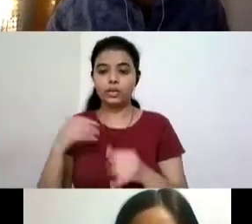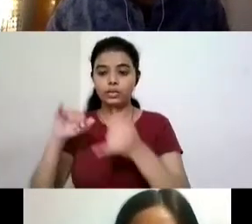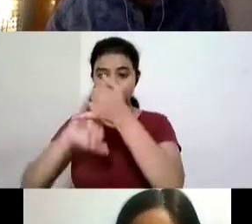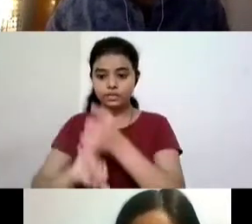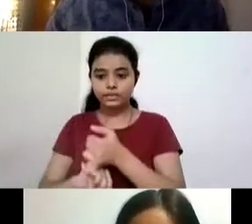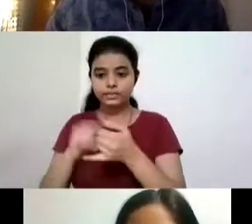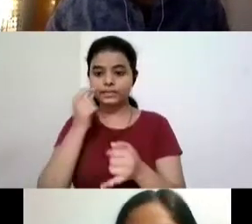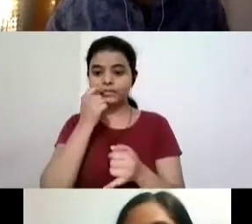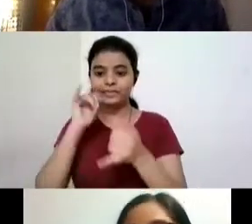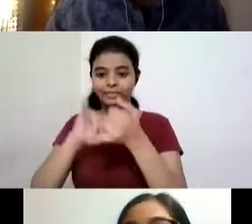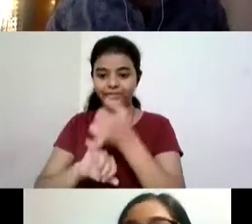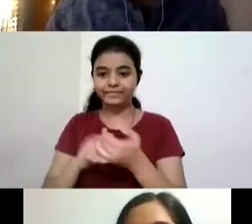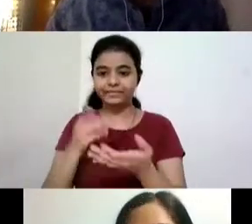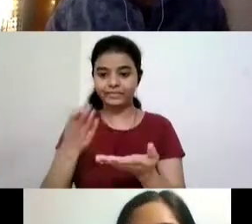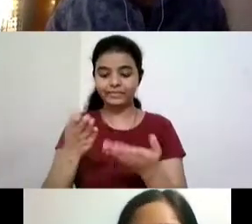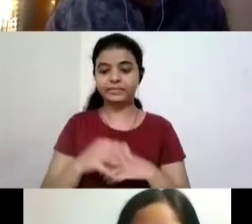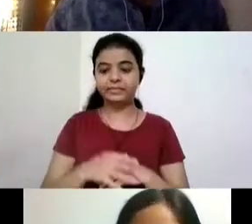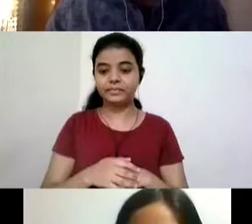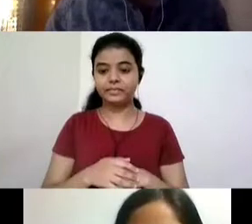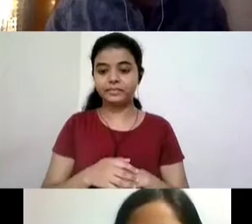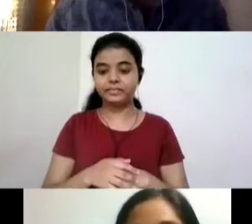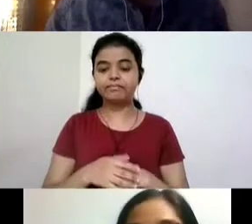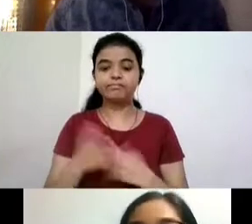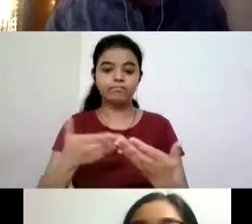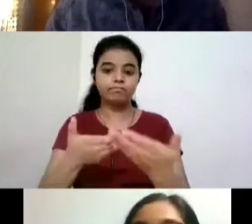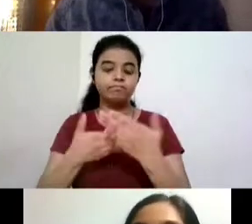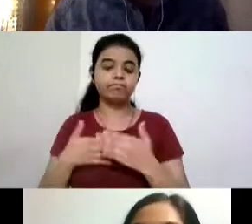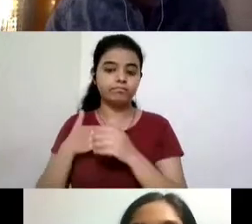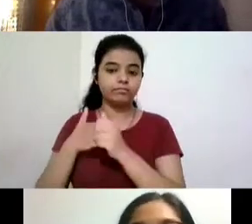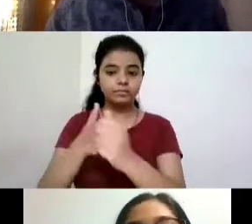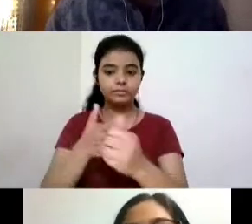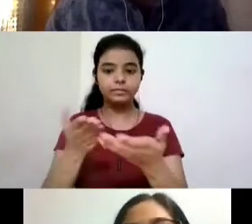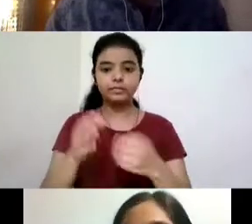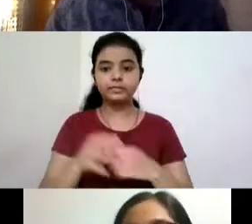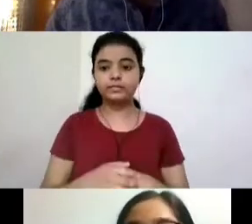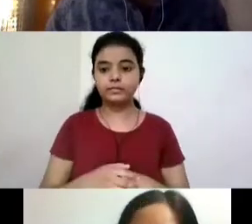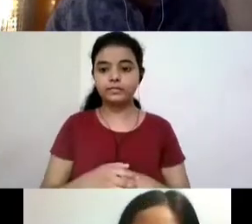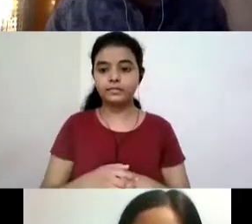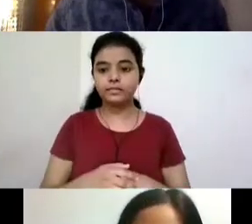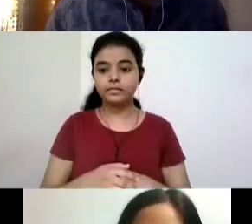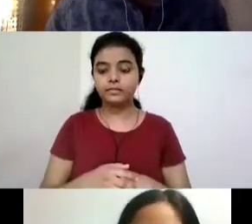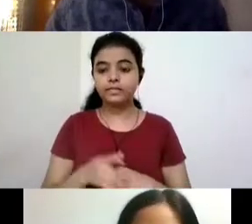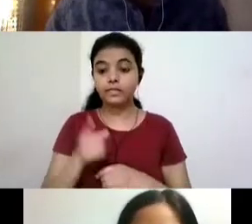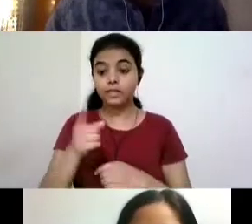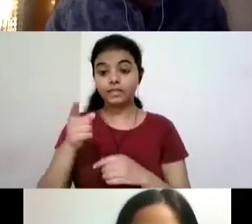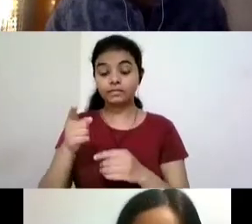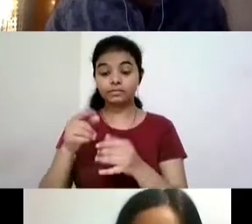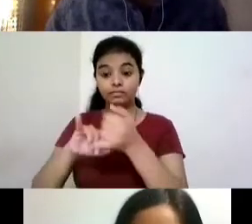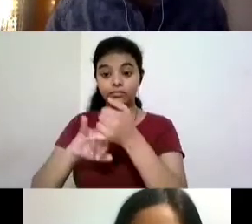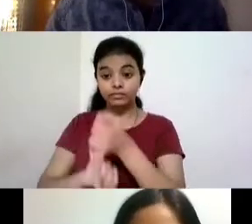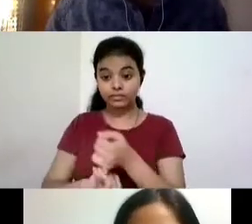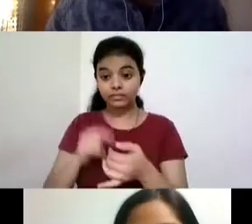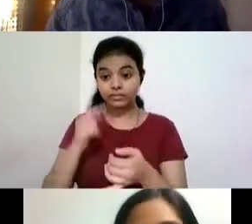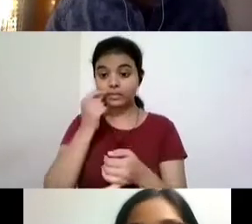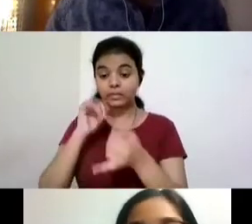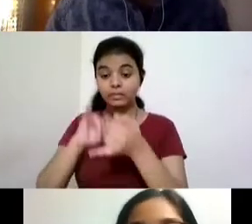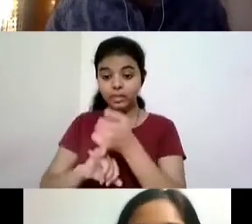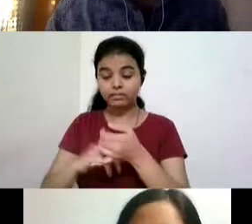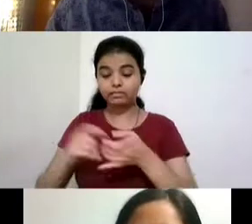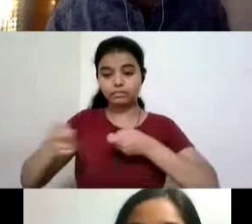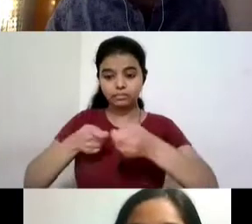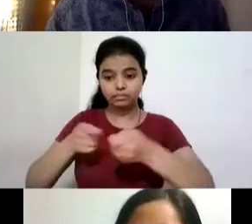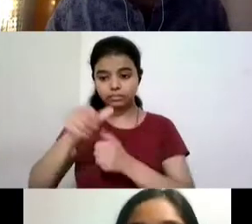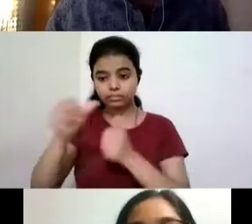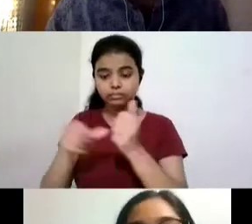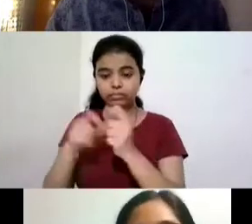Jindal University to moderate the session. Dr. Mandal is Assistant Professor and Assistant Director at Center for